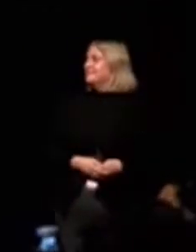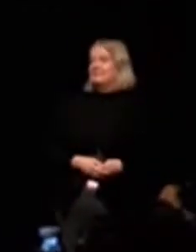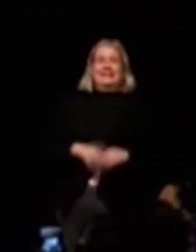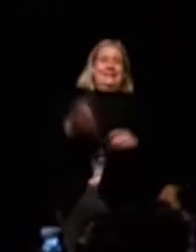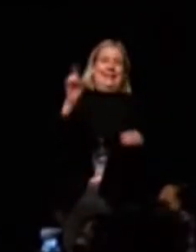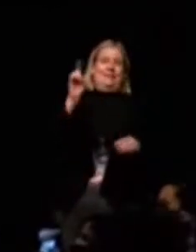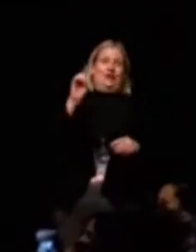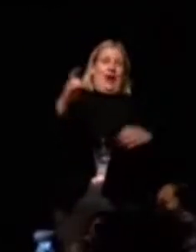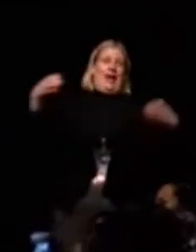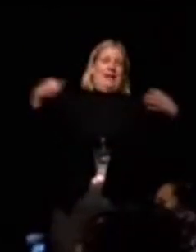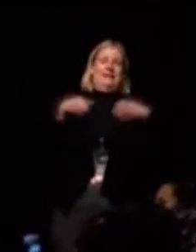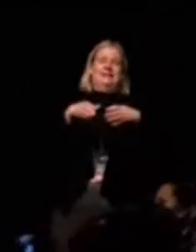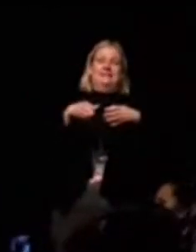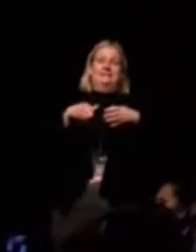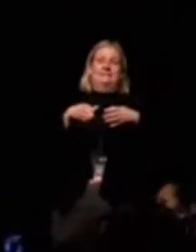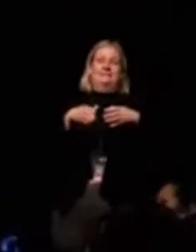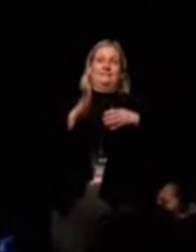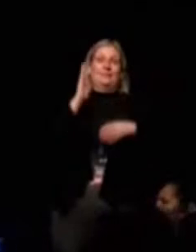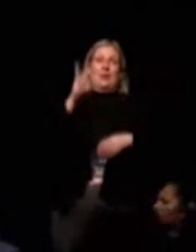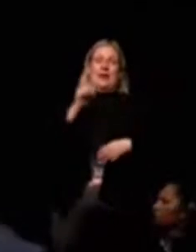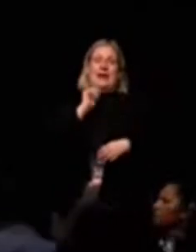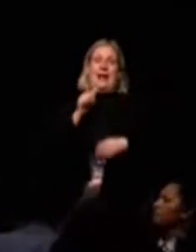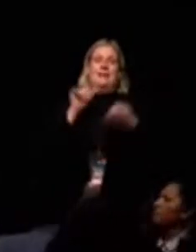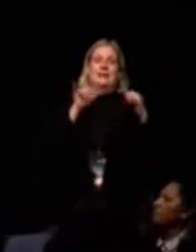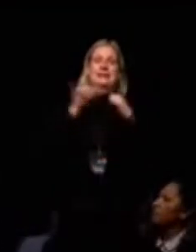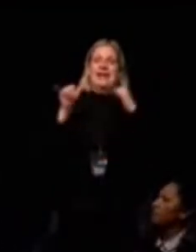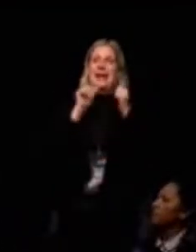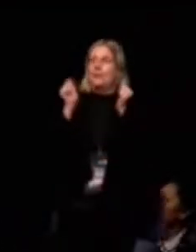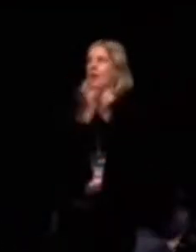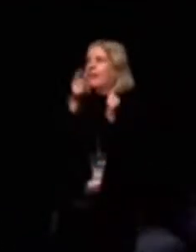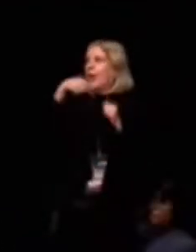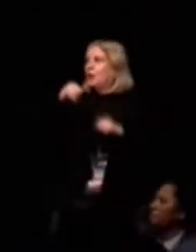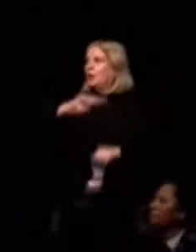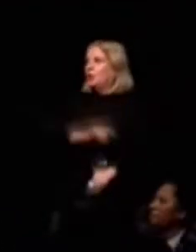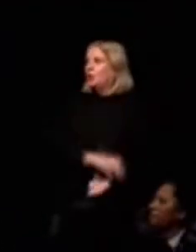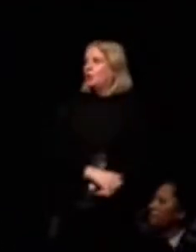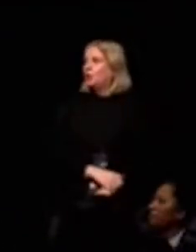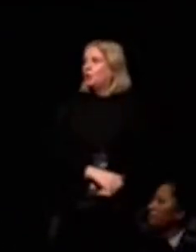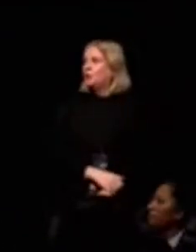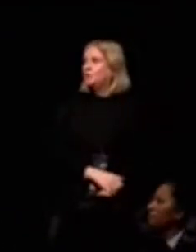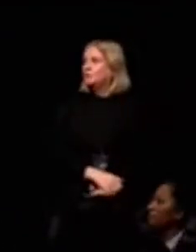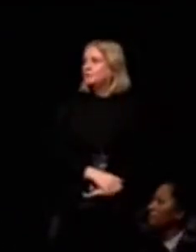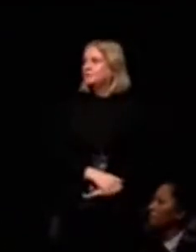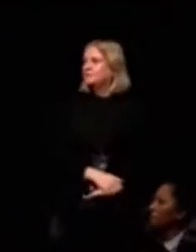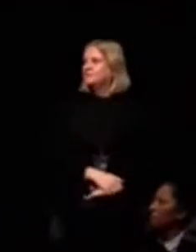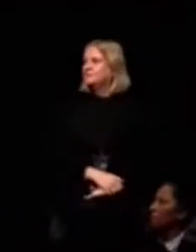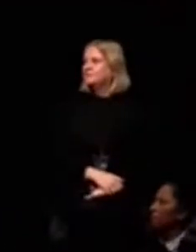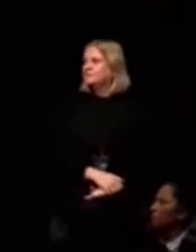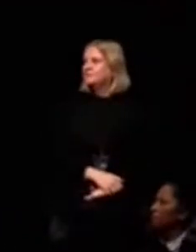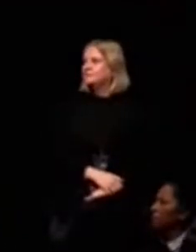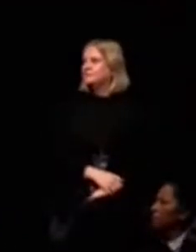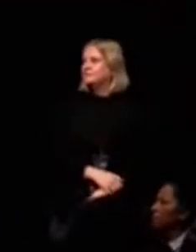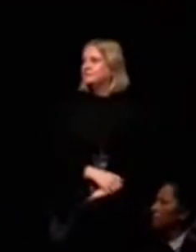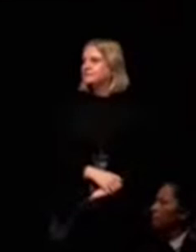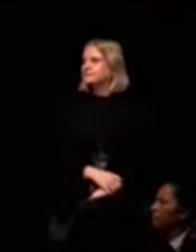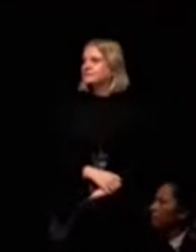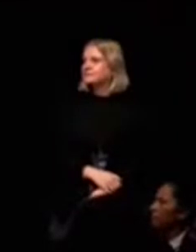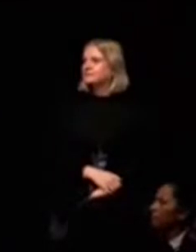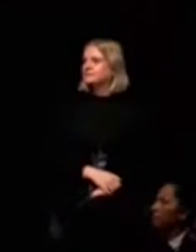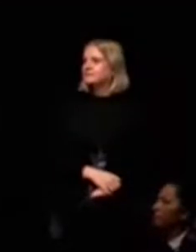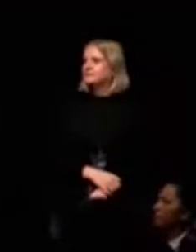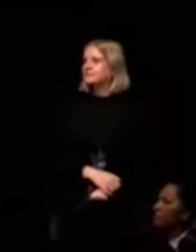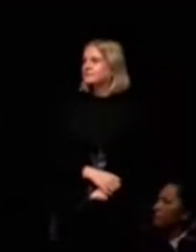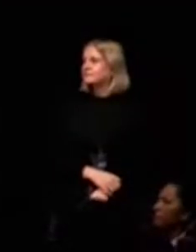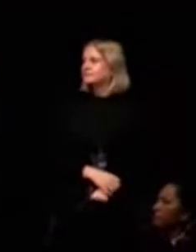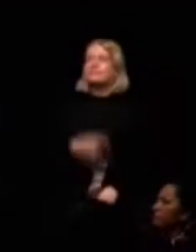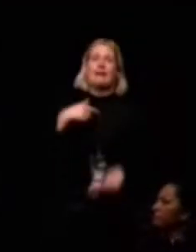Democrats, it wouldn't be the same without a lot of ruckus. This is who we are. And